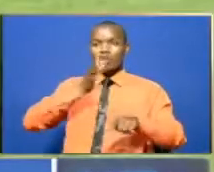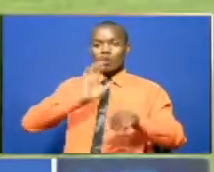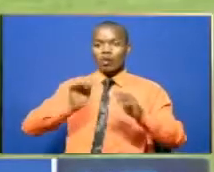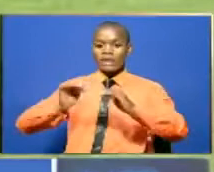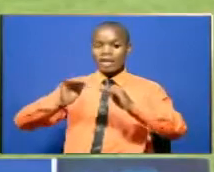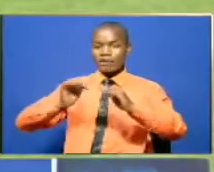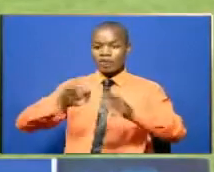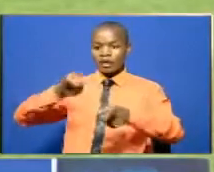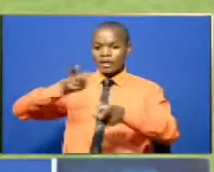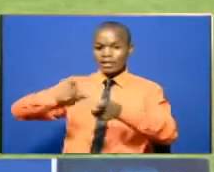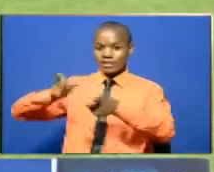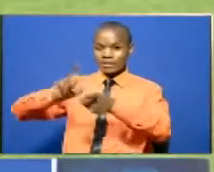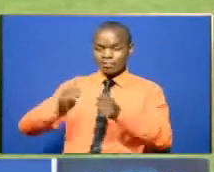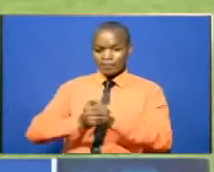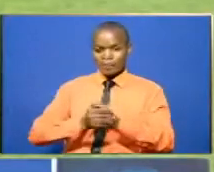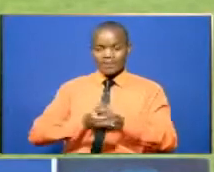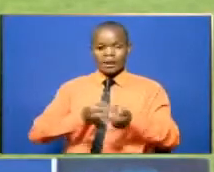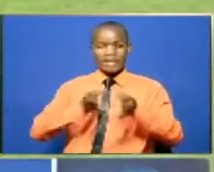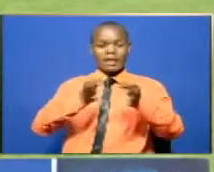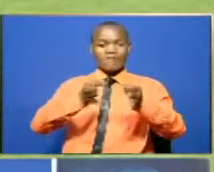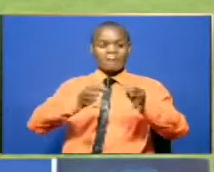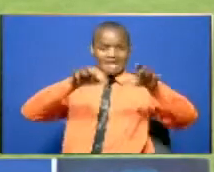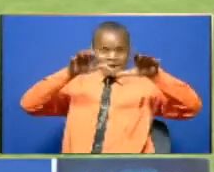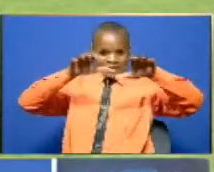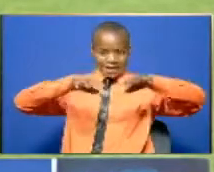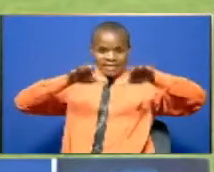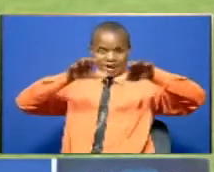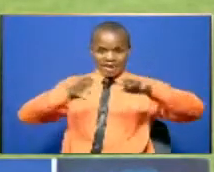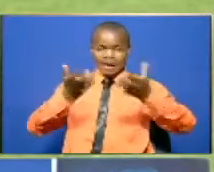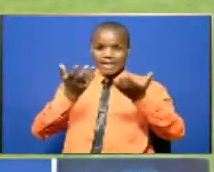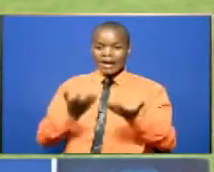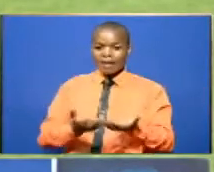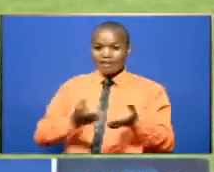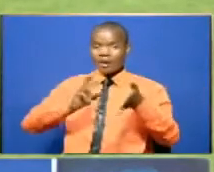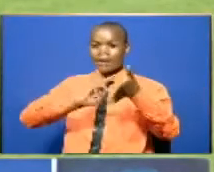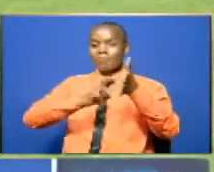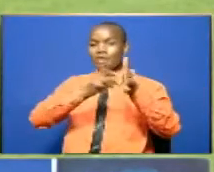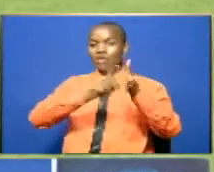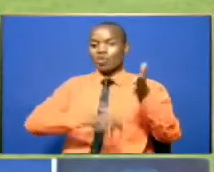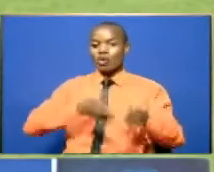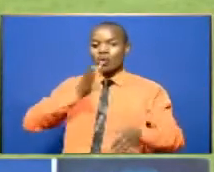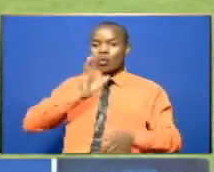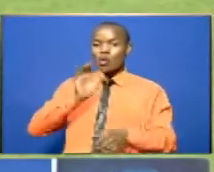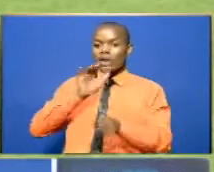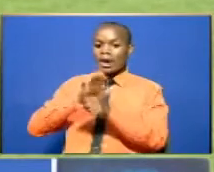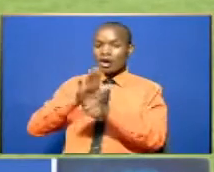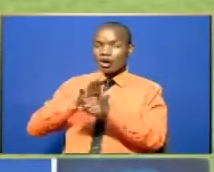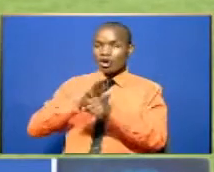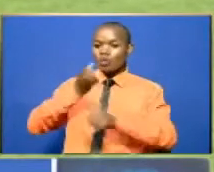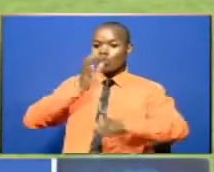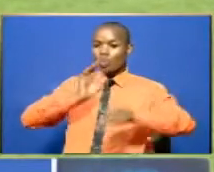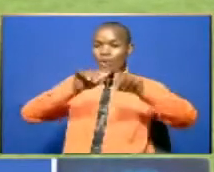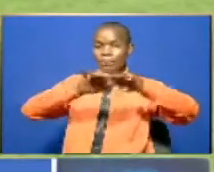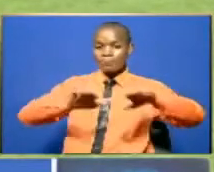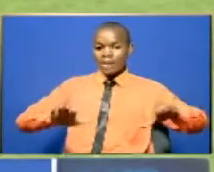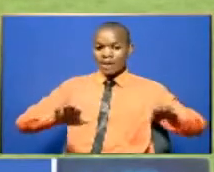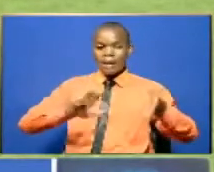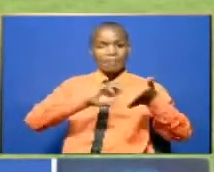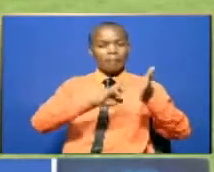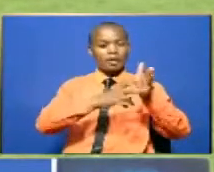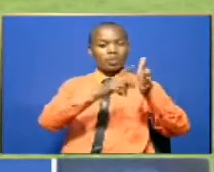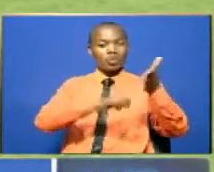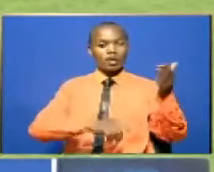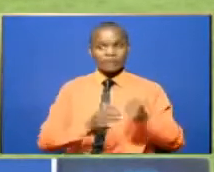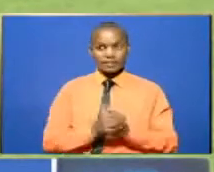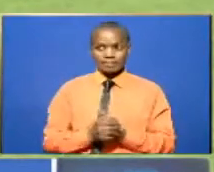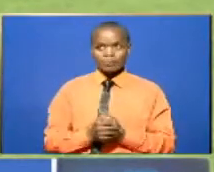there is an increase in rainfall, it essentially means that there will be more water in the lake, coming in the lake, than going out. And what does that mean? If it is a bottle